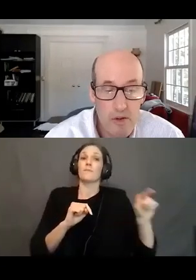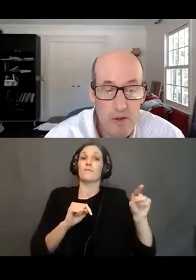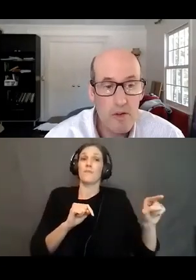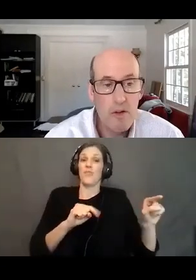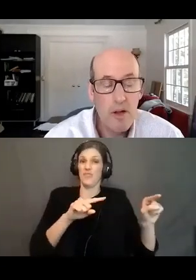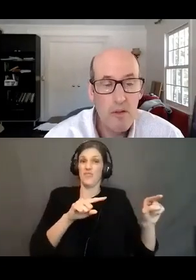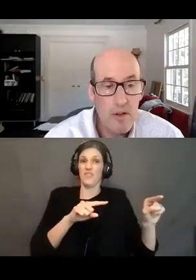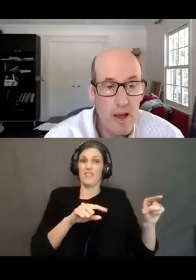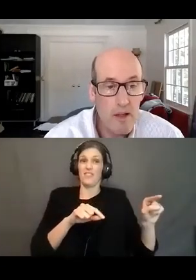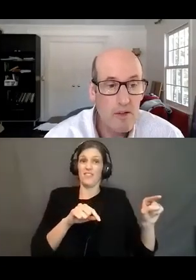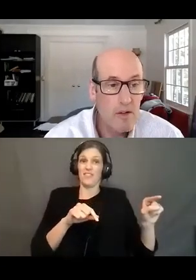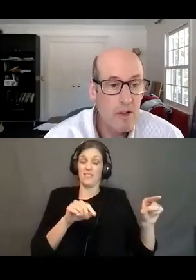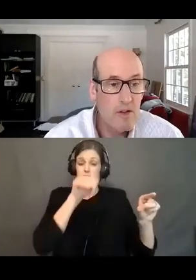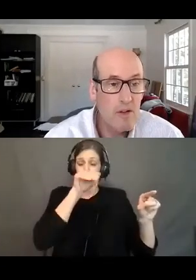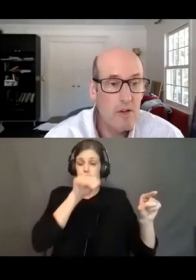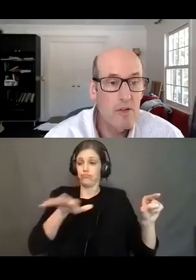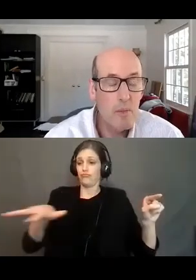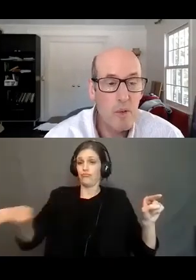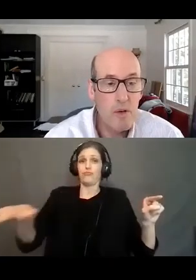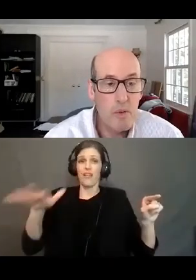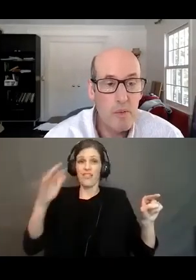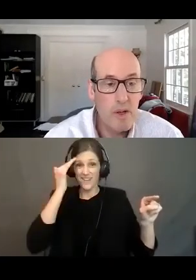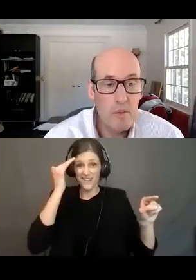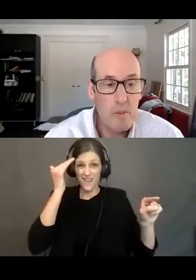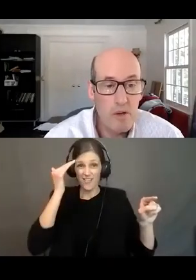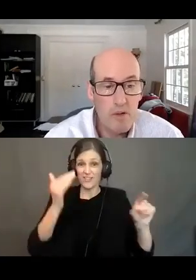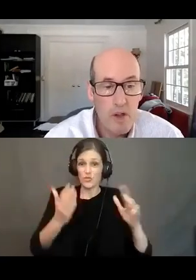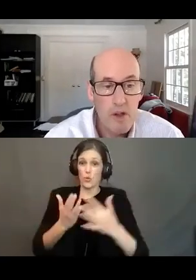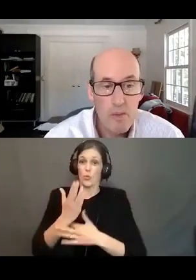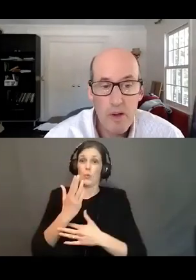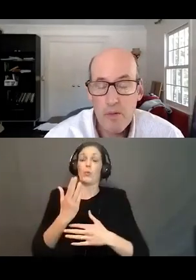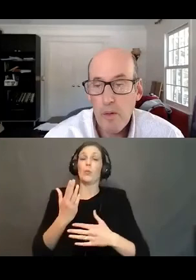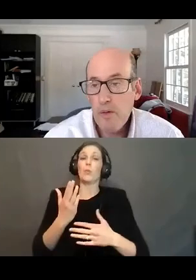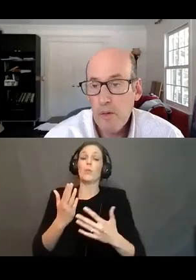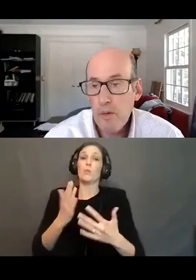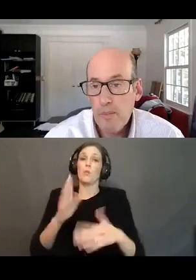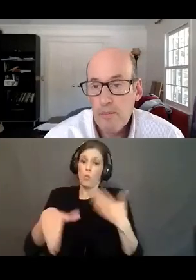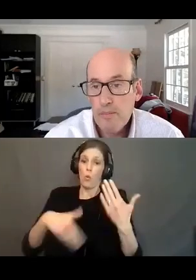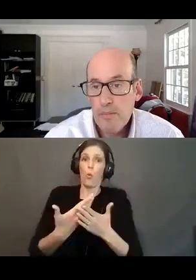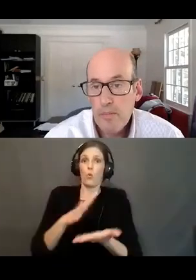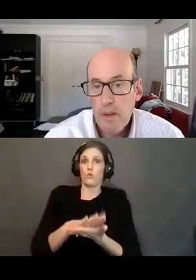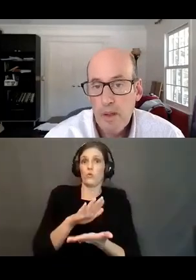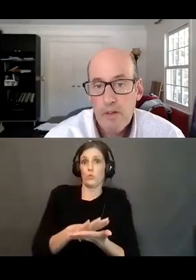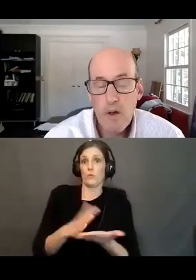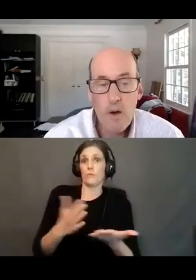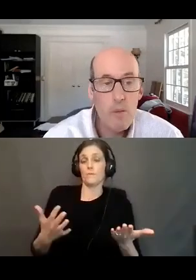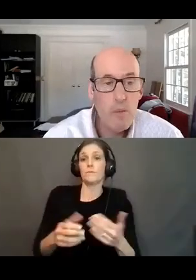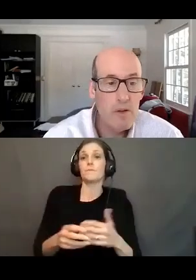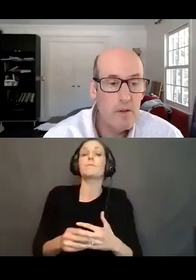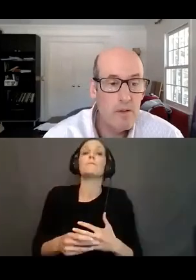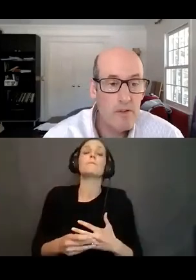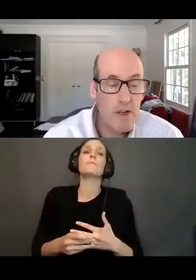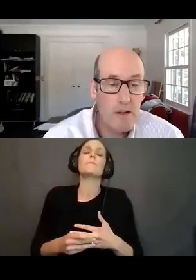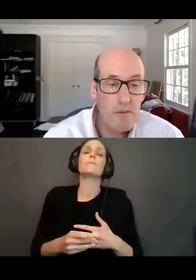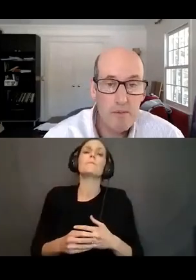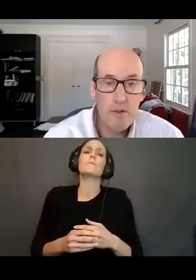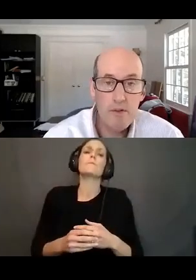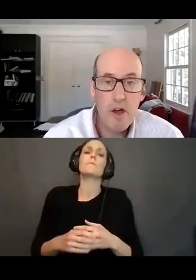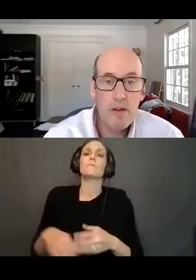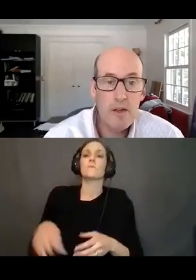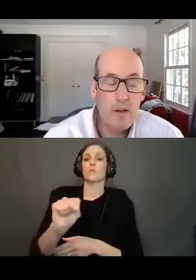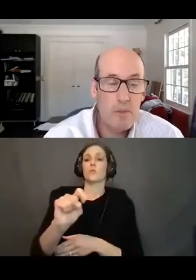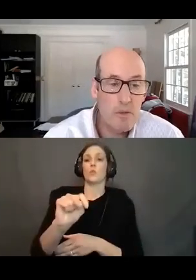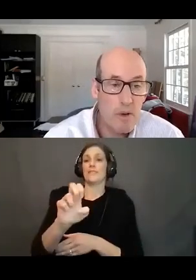the diffusion of the knowledge needed to support implementing computers throughout the whole school. So when Steve